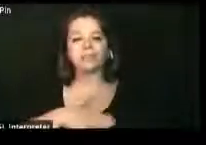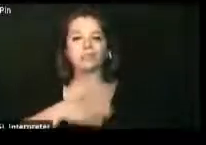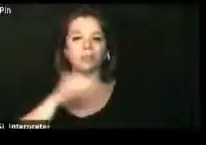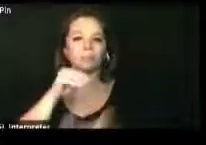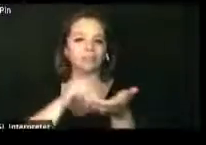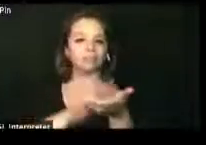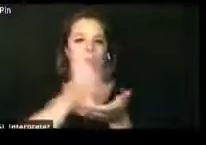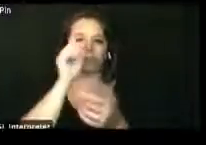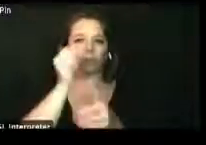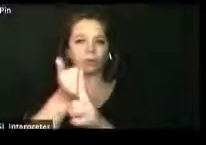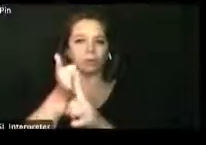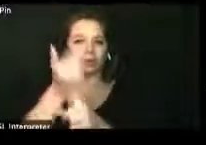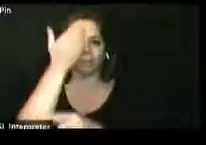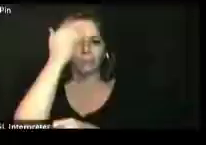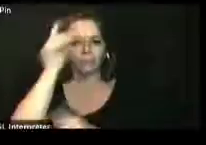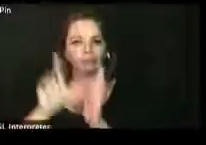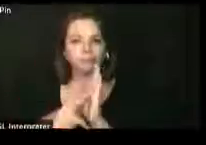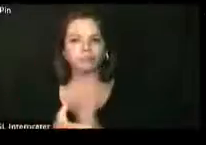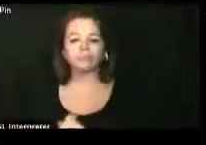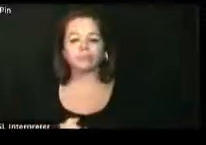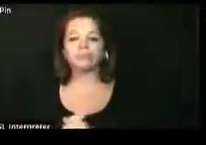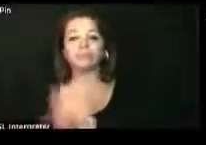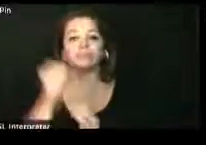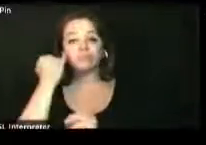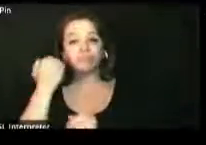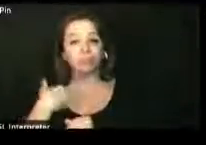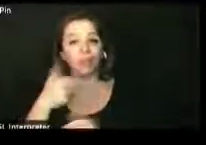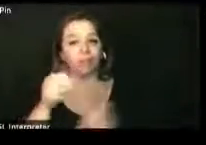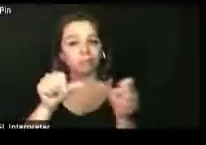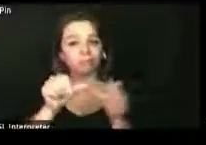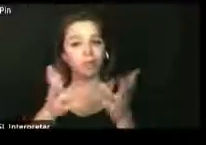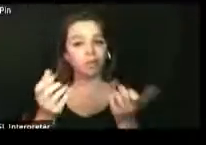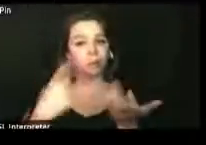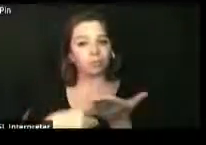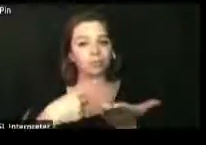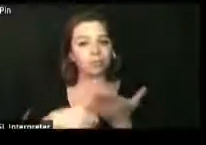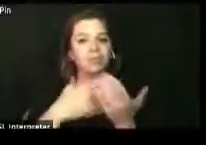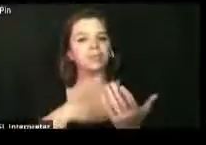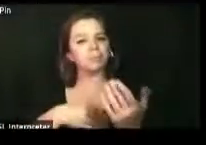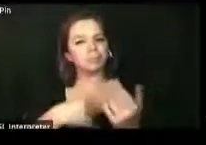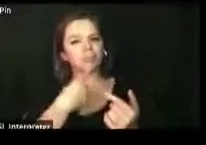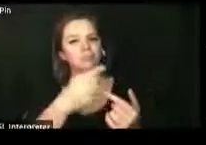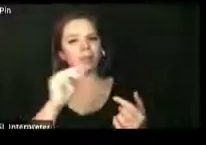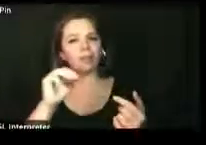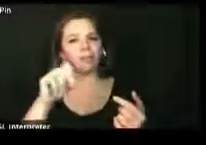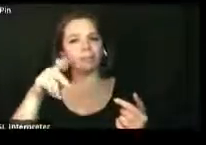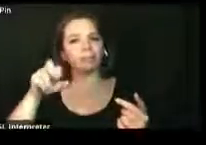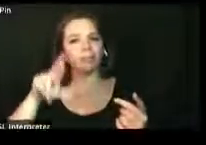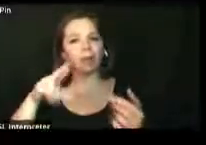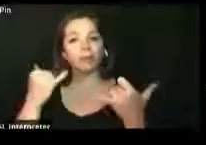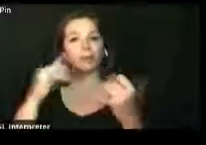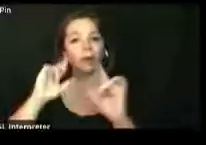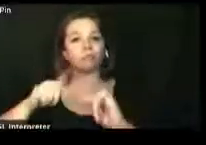future reference. If you have an area you would like to discuss, please let the mapper know what that is. The floor is yours.